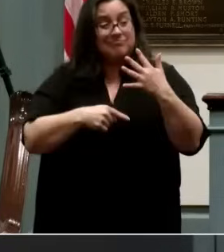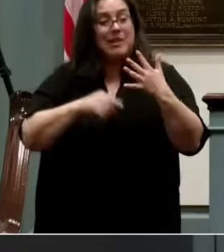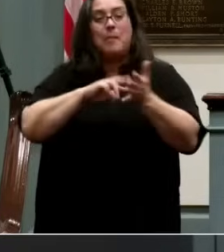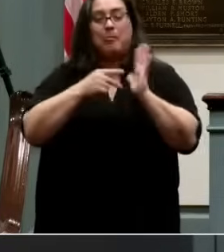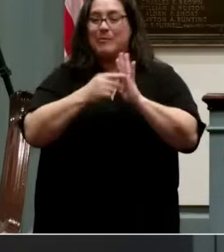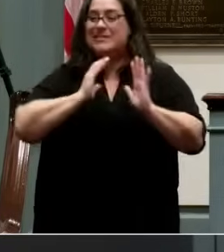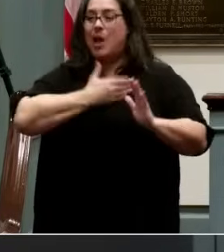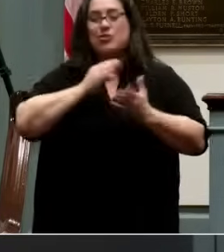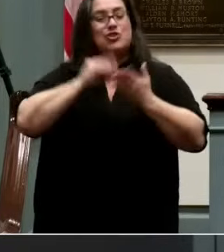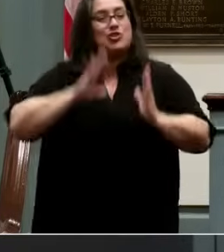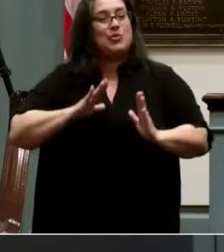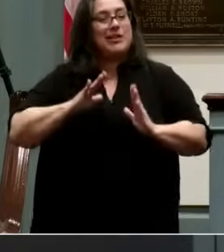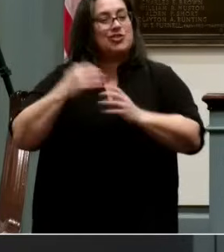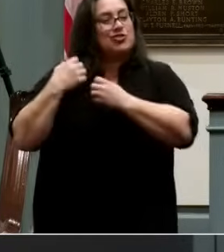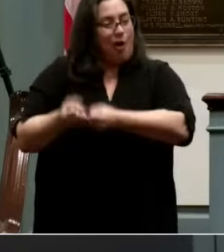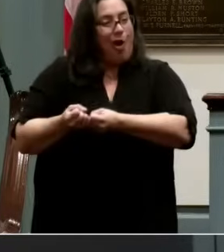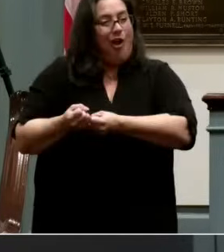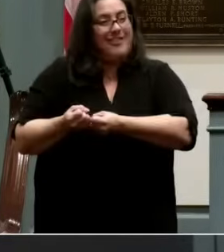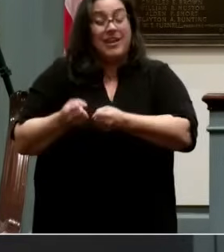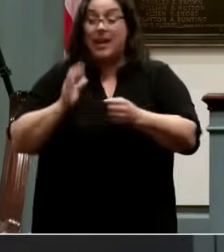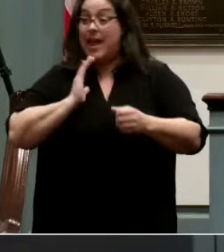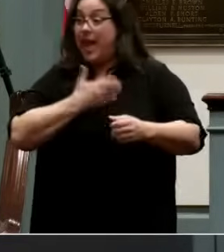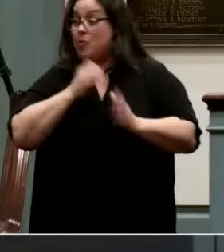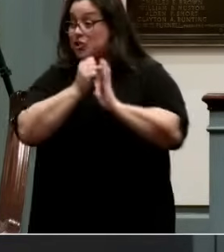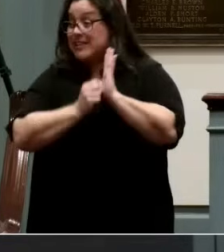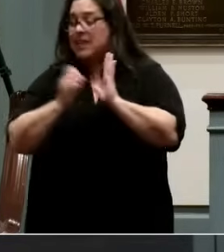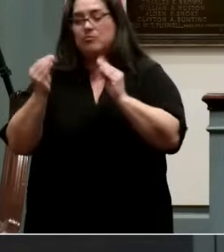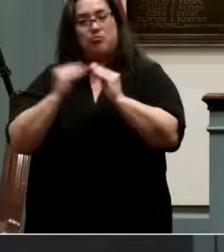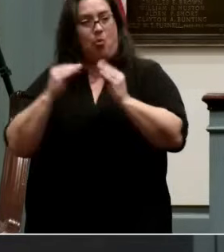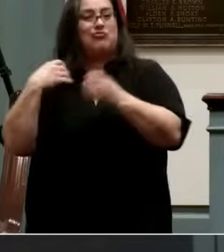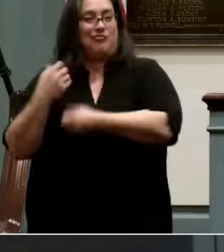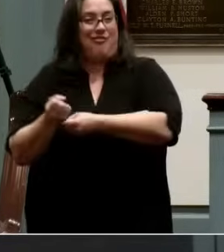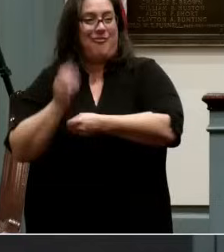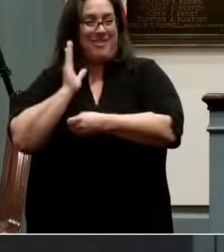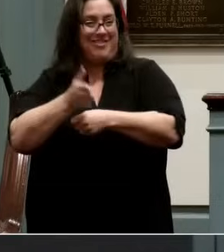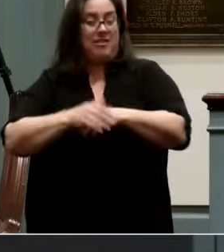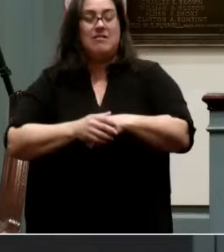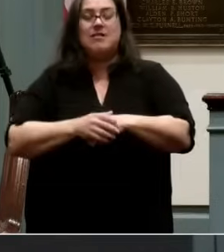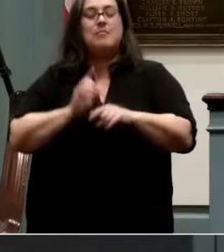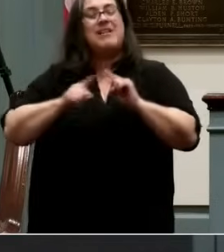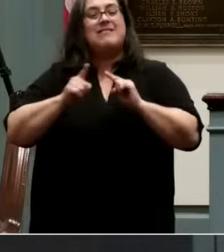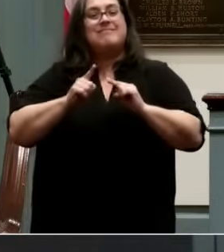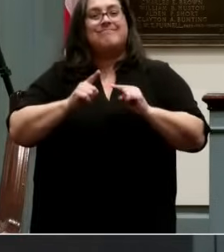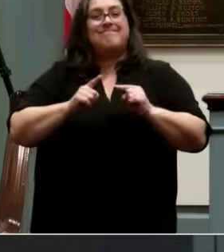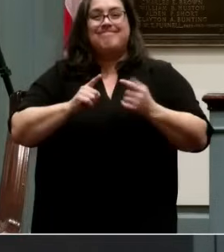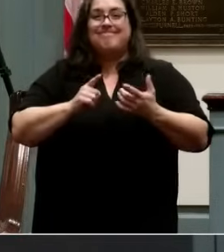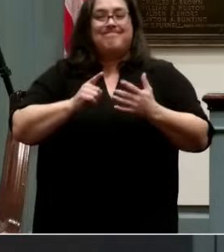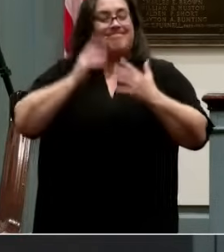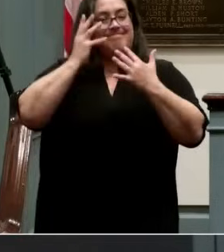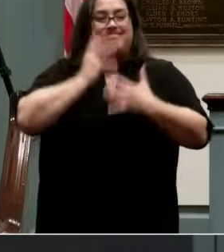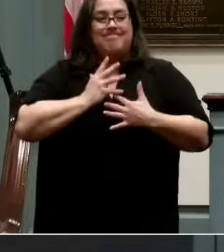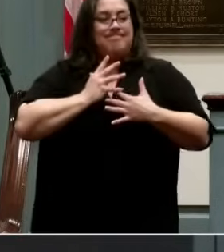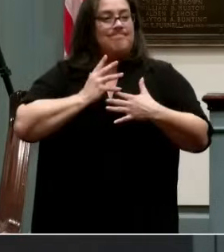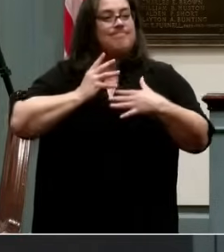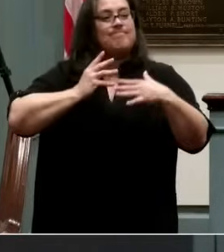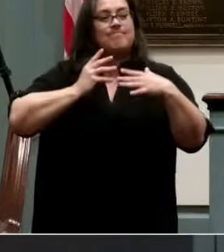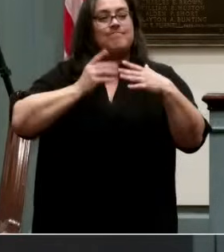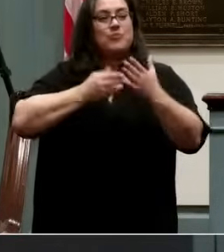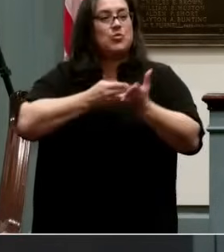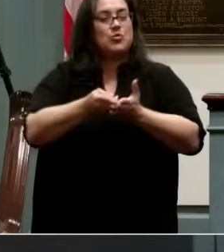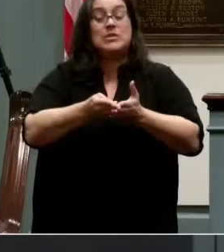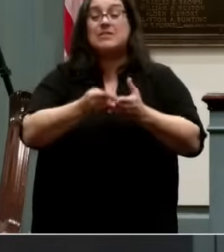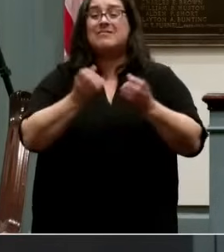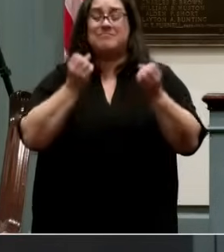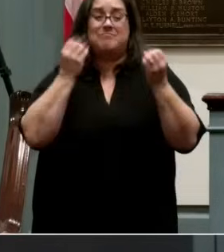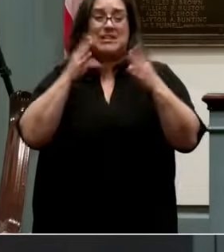be stronger. But here's the uncomfortable truth. Too many students are behind. That's